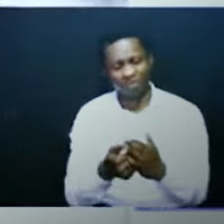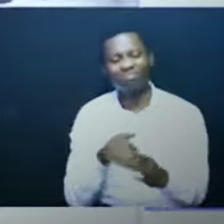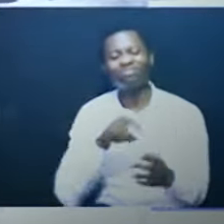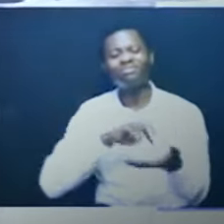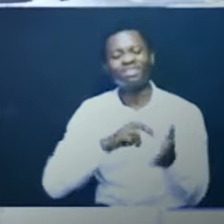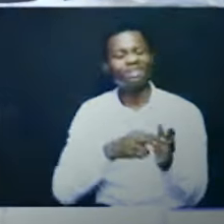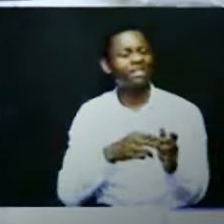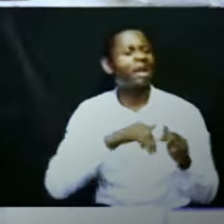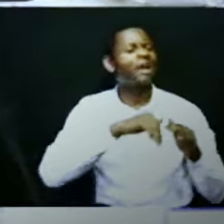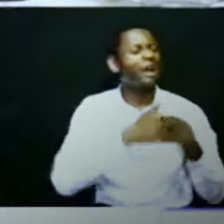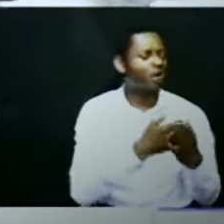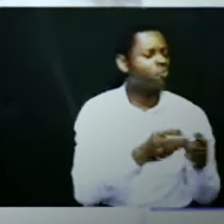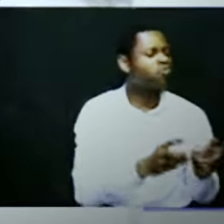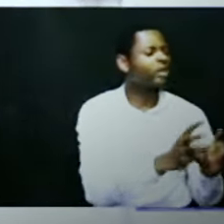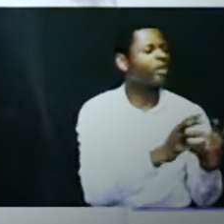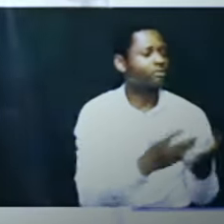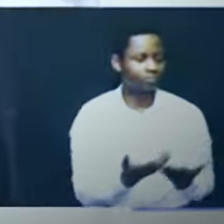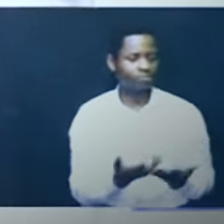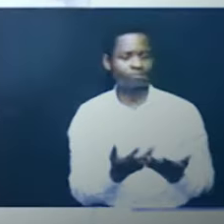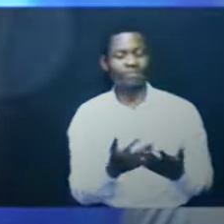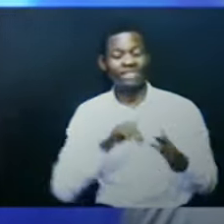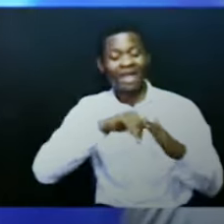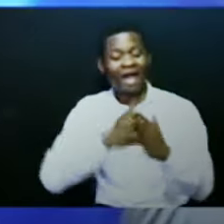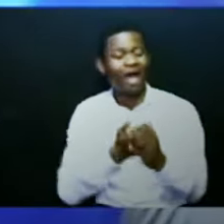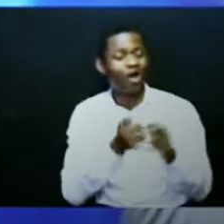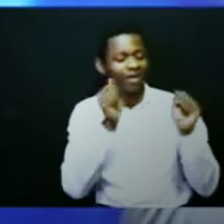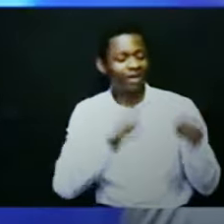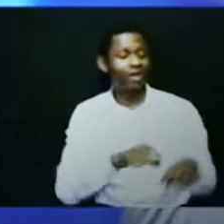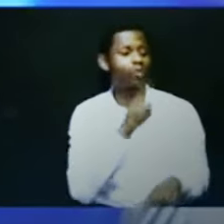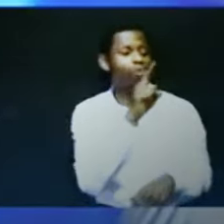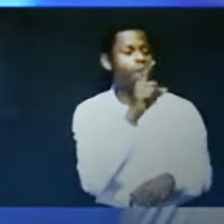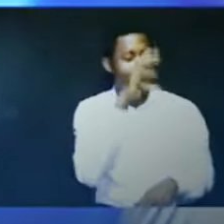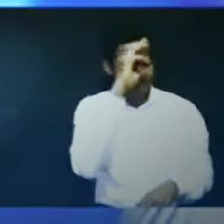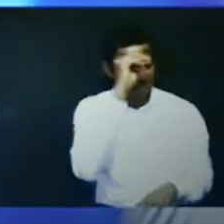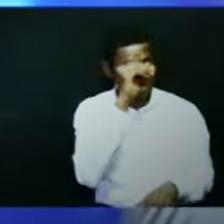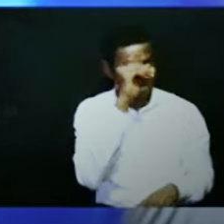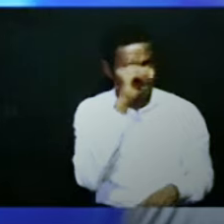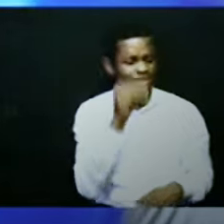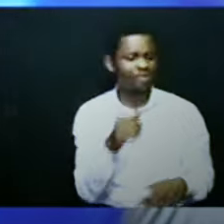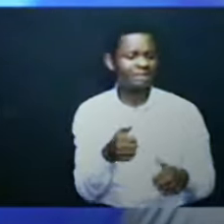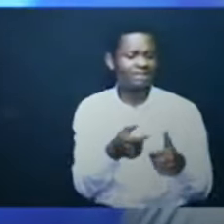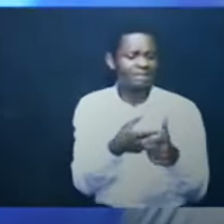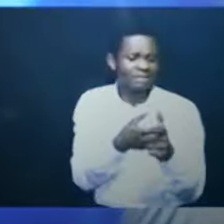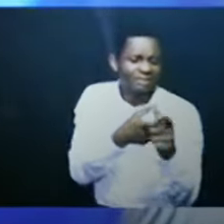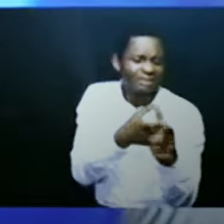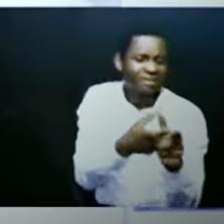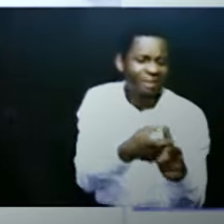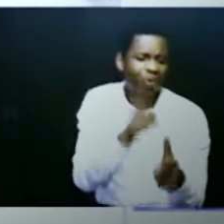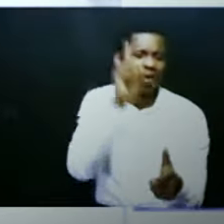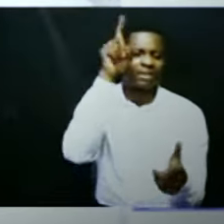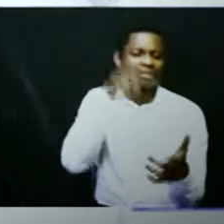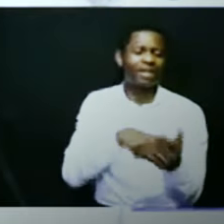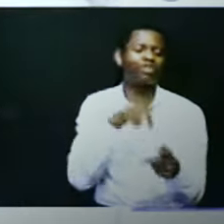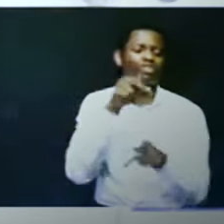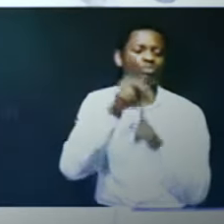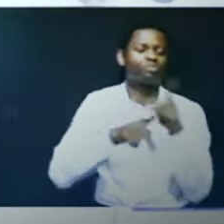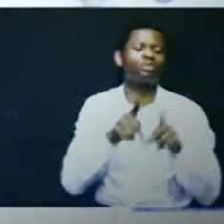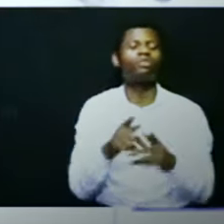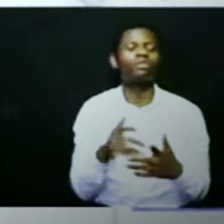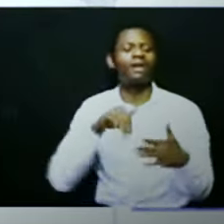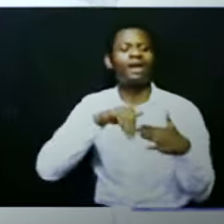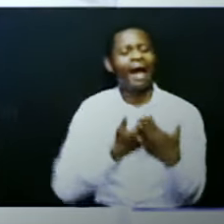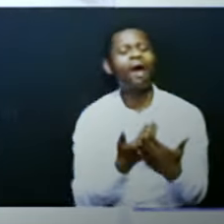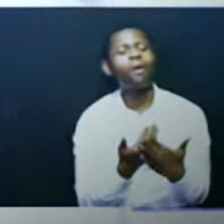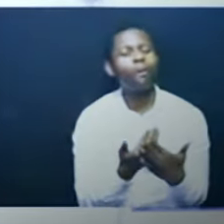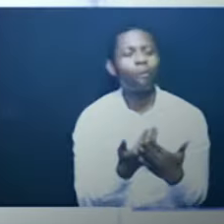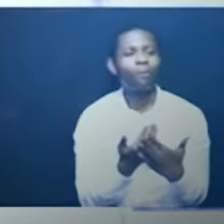the method. Obisa kwanya befaswaye. How can one man chase 1,000 people? E beye de en wo nipa